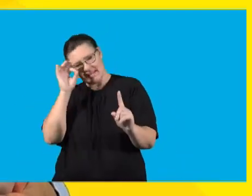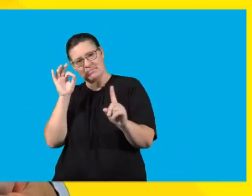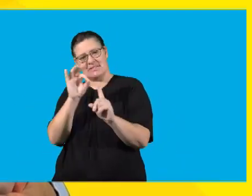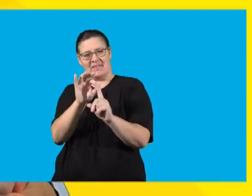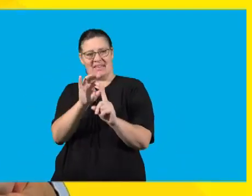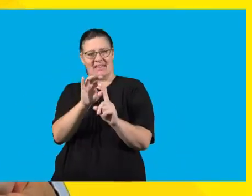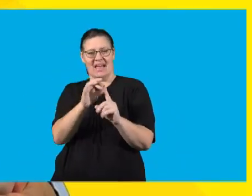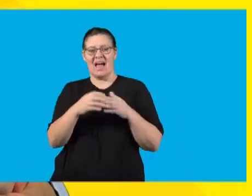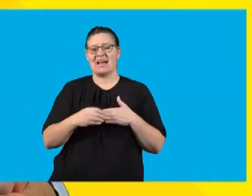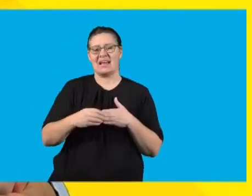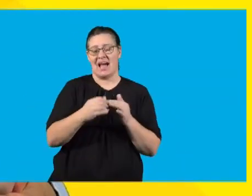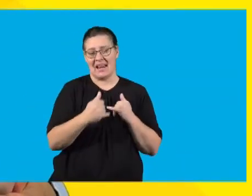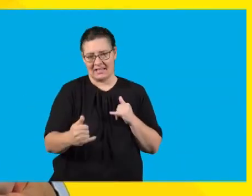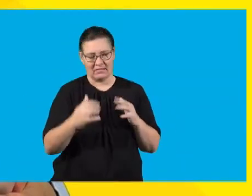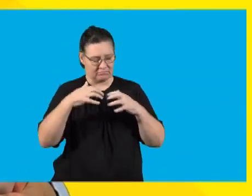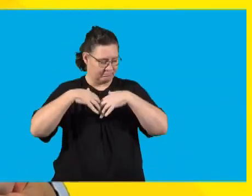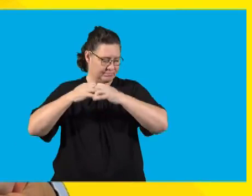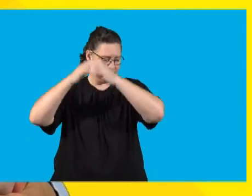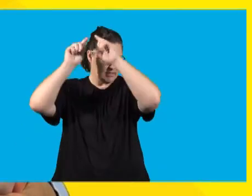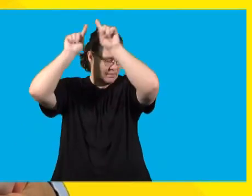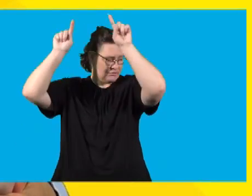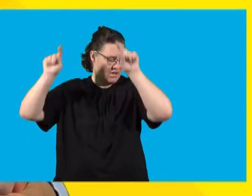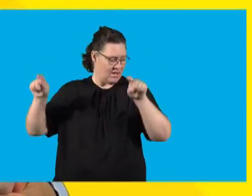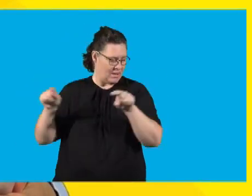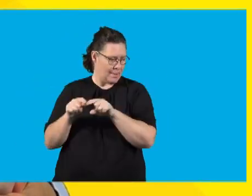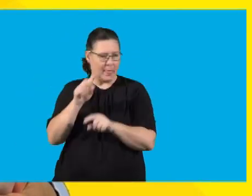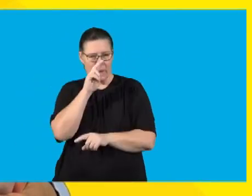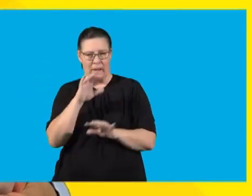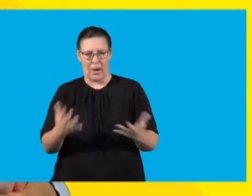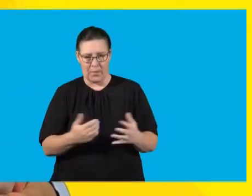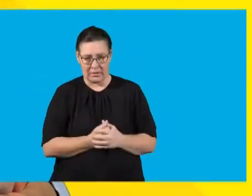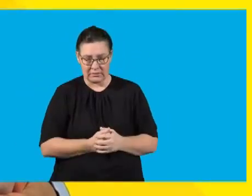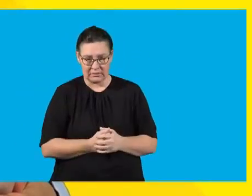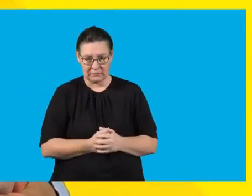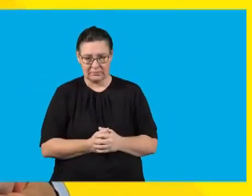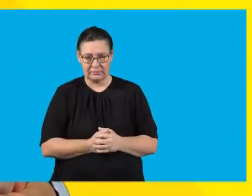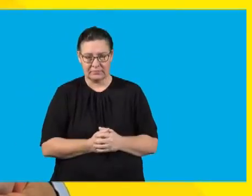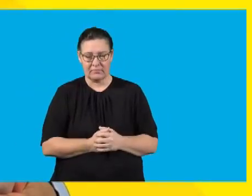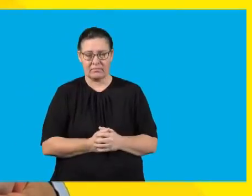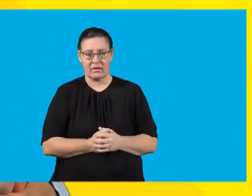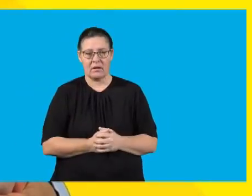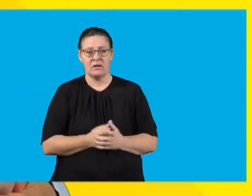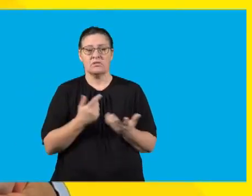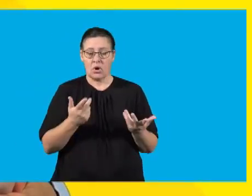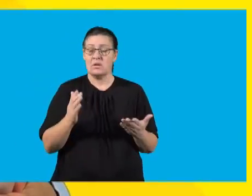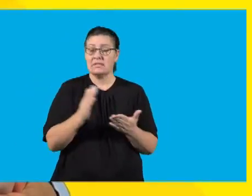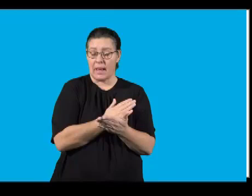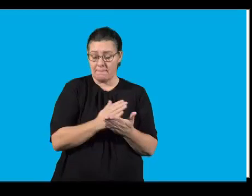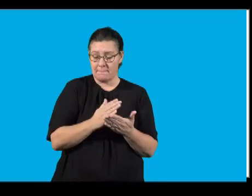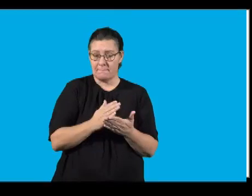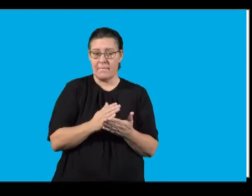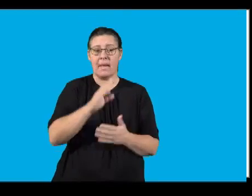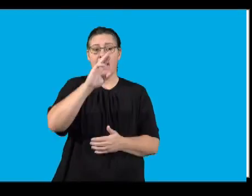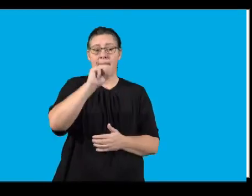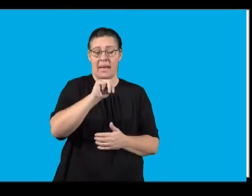Scotland has a specific set of guidelines that you're going to set in your head of how the scene looks. So some scenes are set at